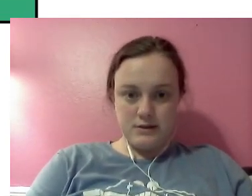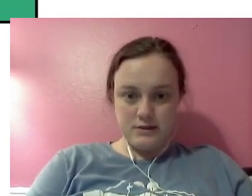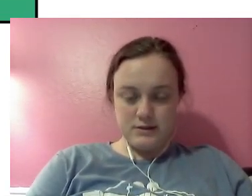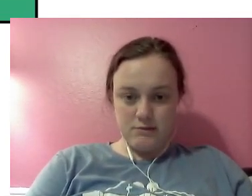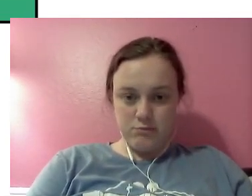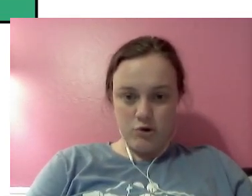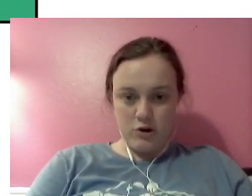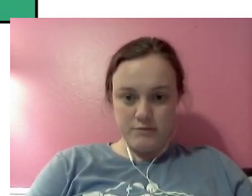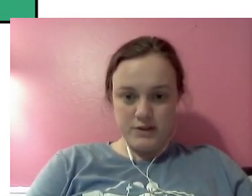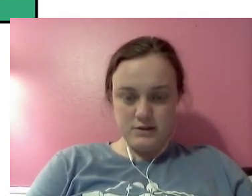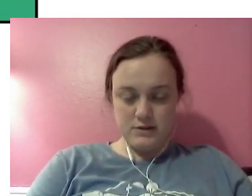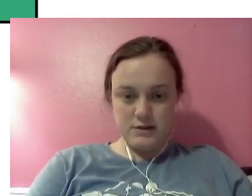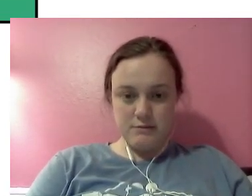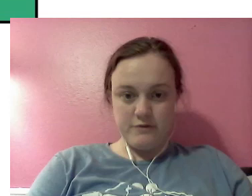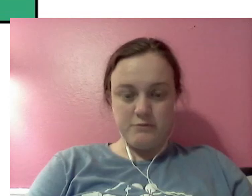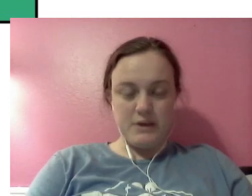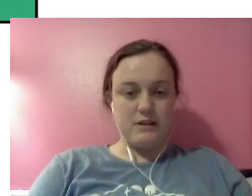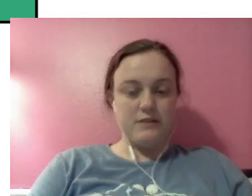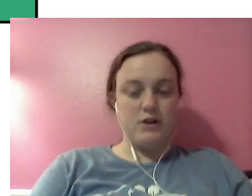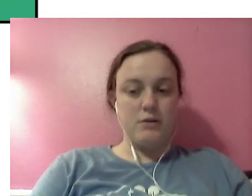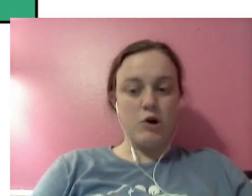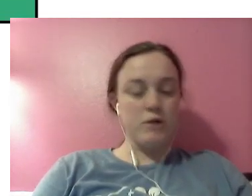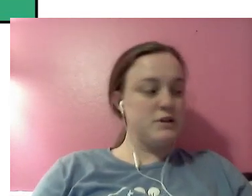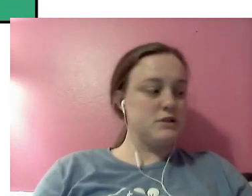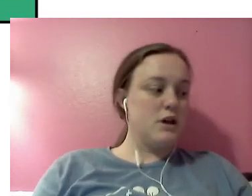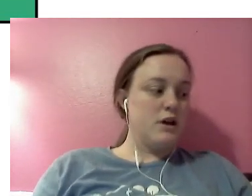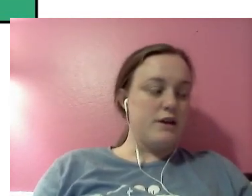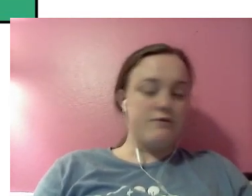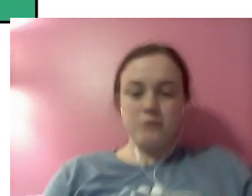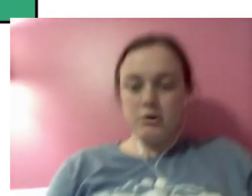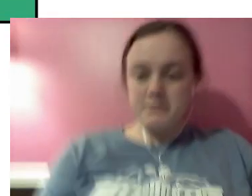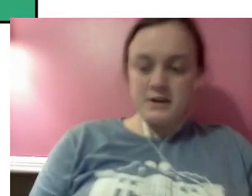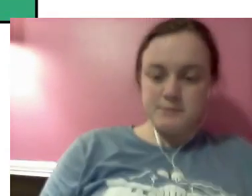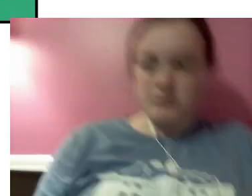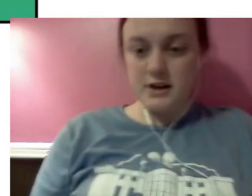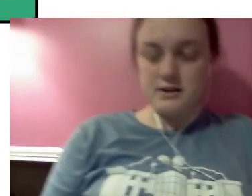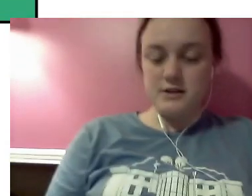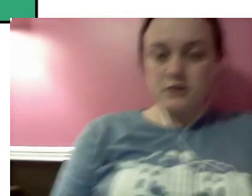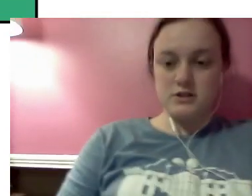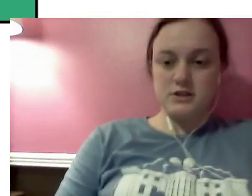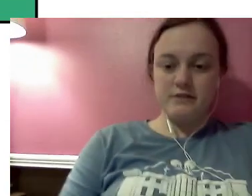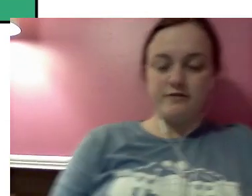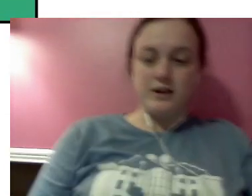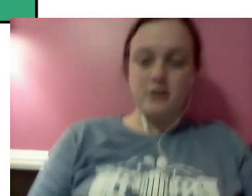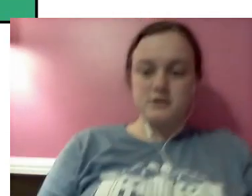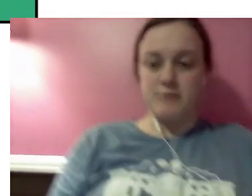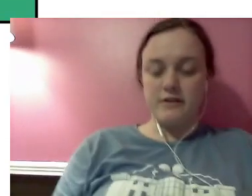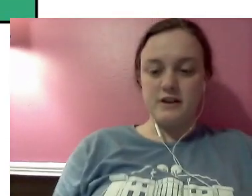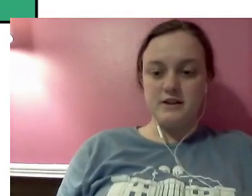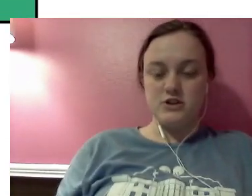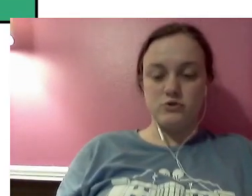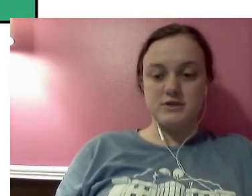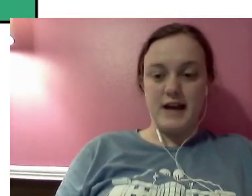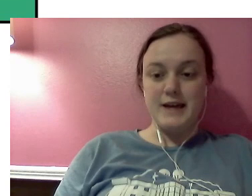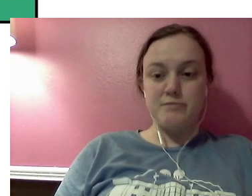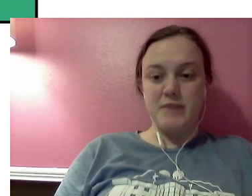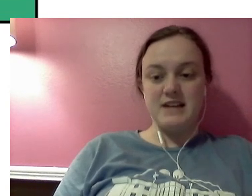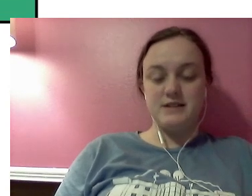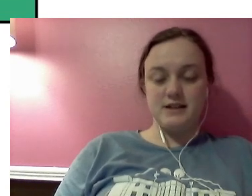this is an apartment. Some of you may live in an apartment. And for apartment, it's pretty easy. You're just going to finger spell the